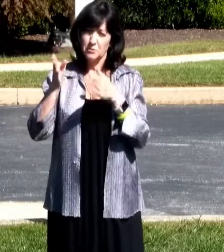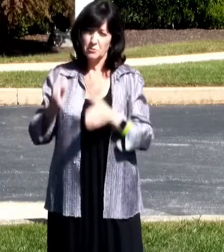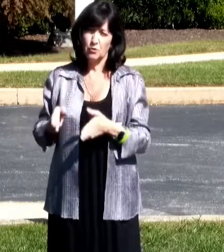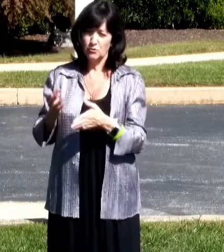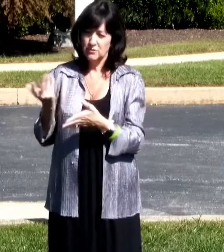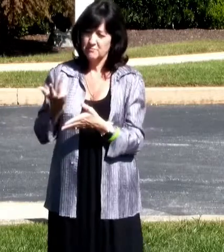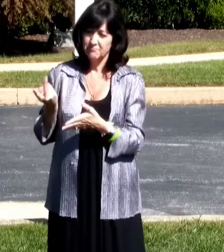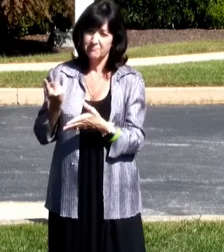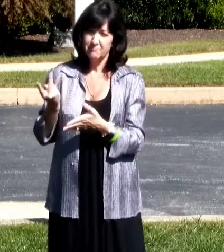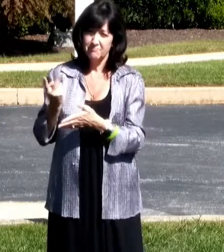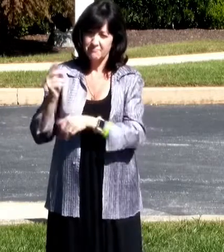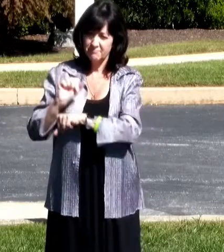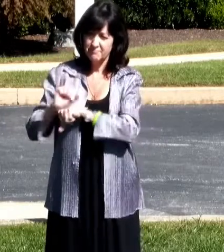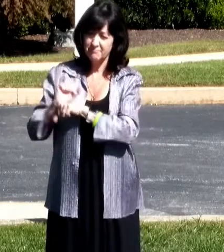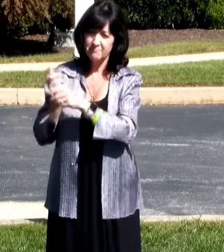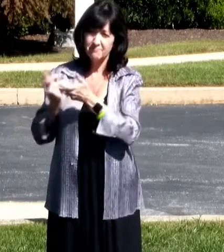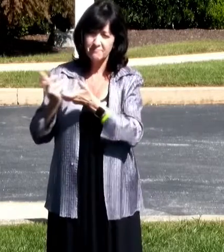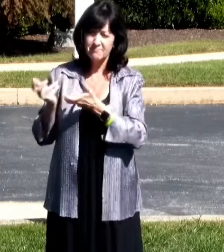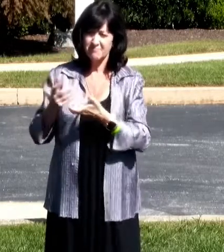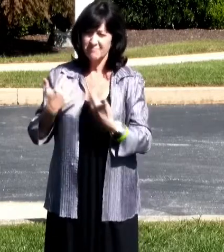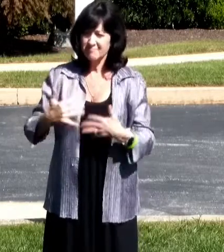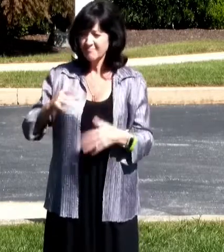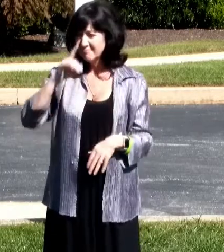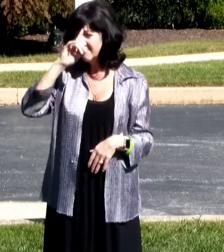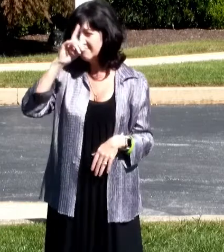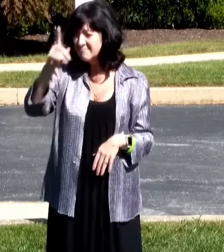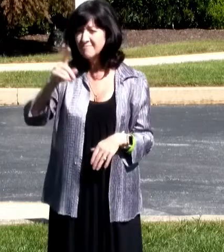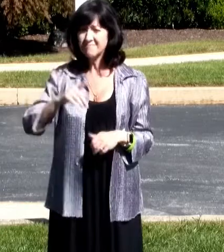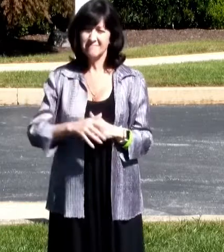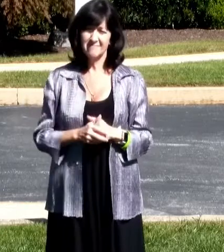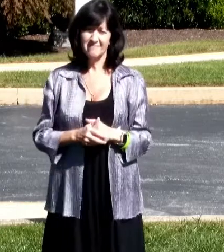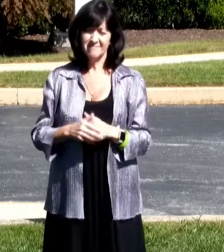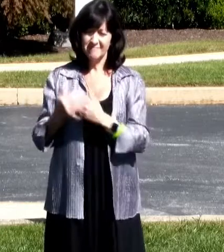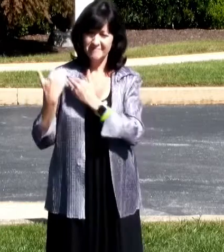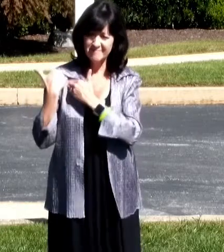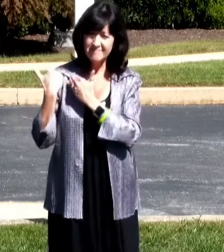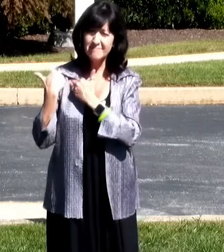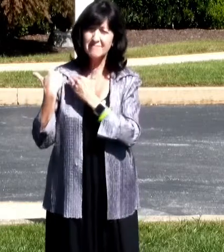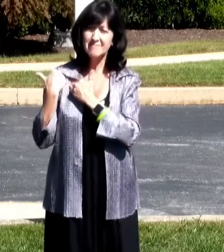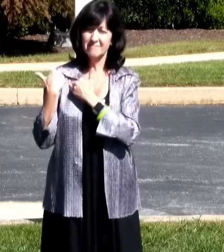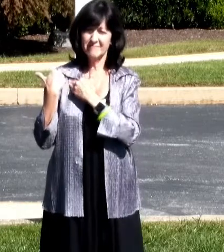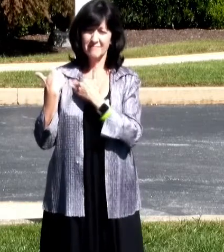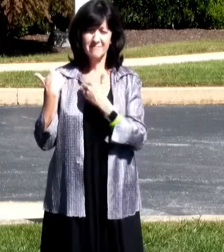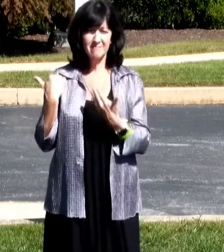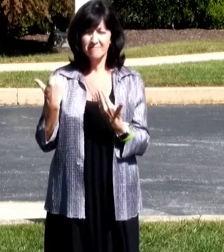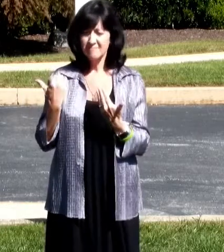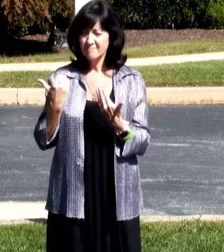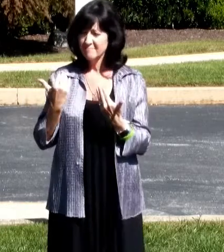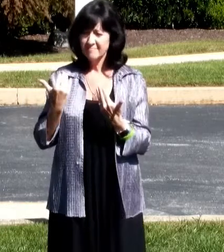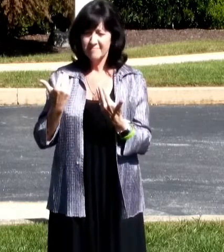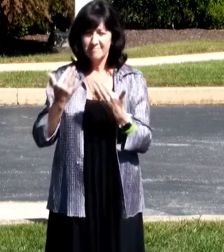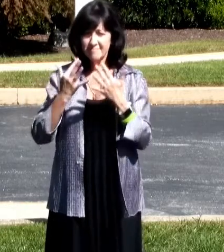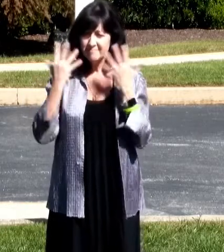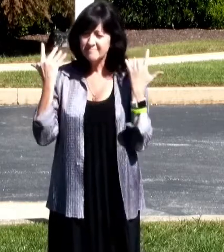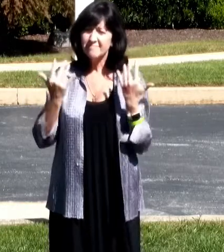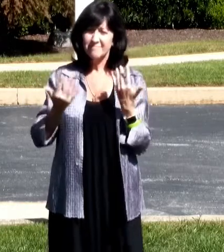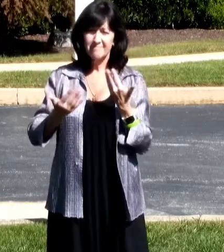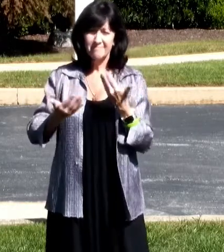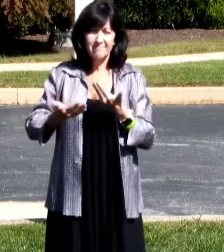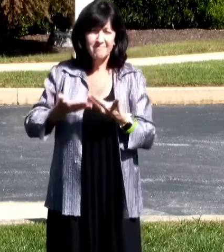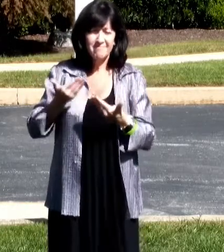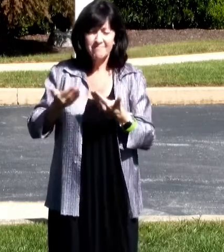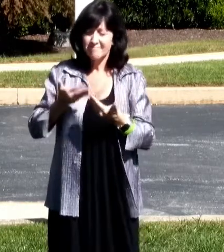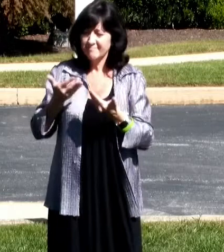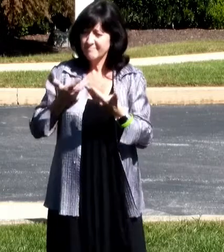Just incredibly smart and measured and responsible and easy to work with, and I'm sure that you